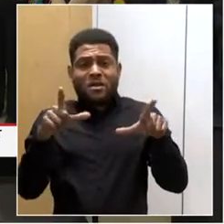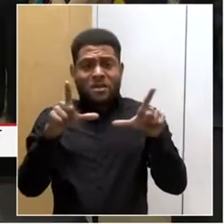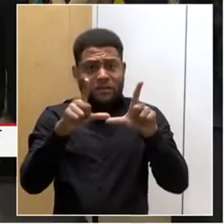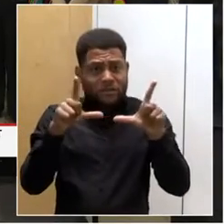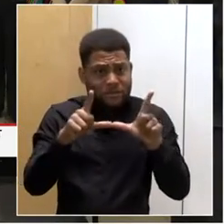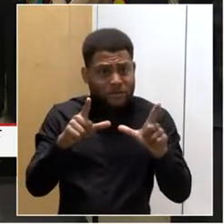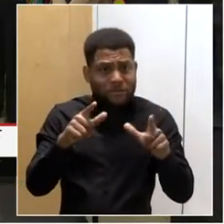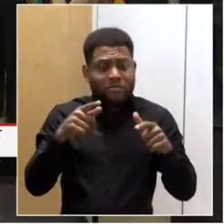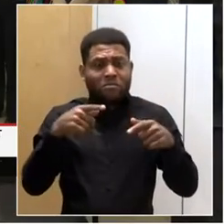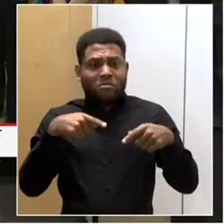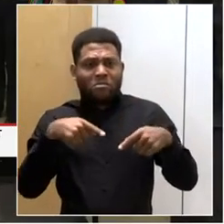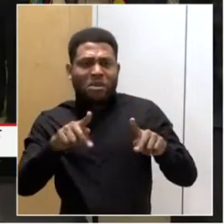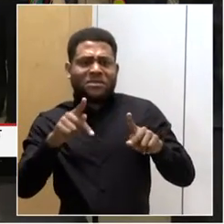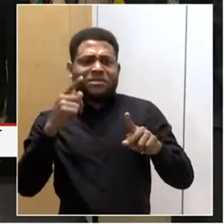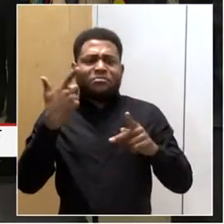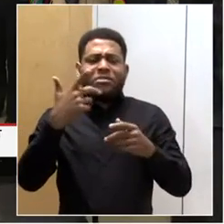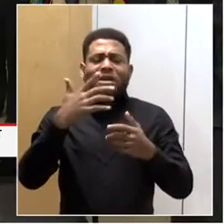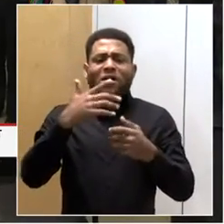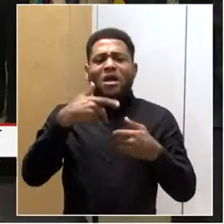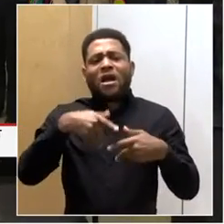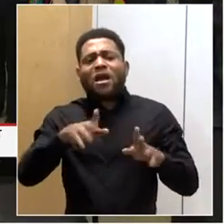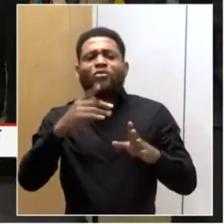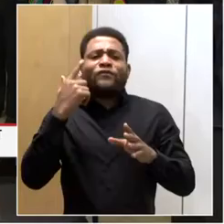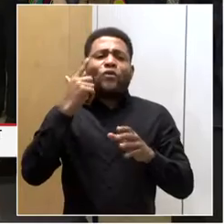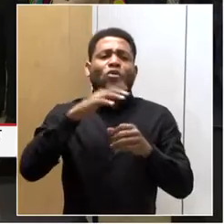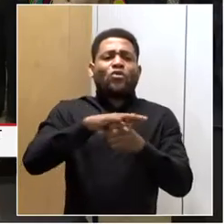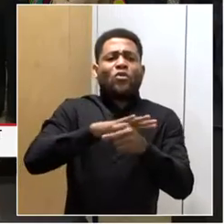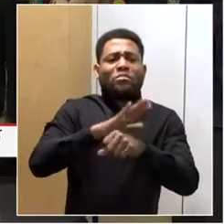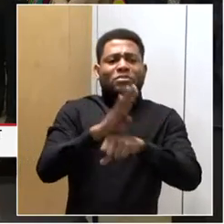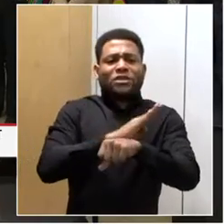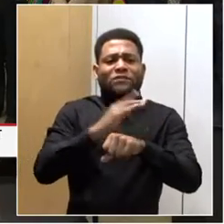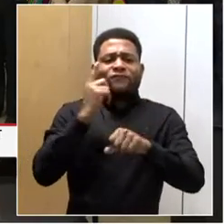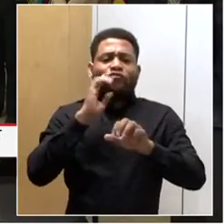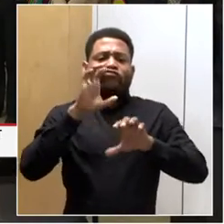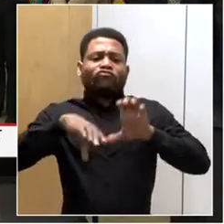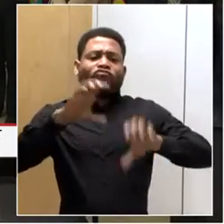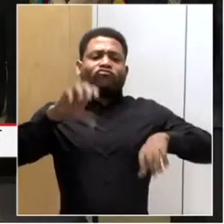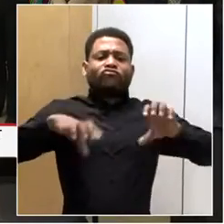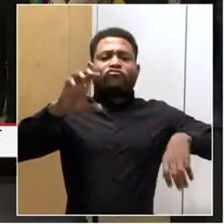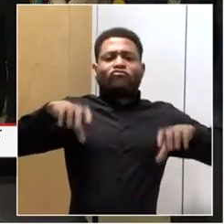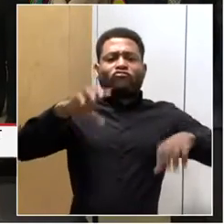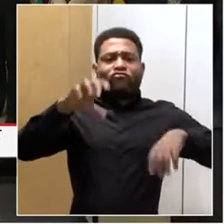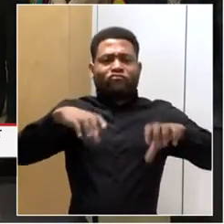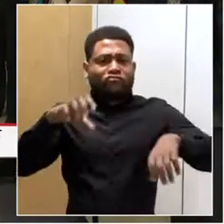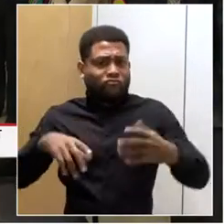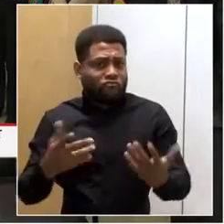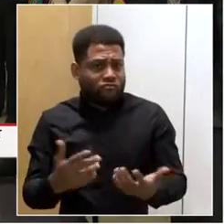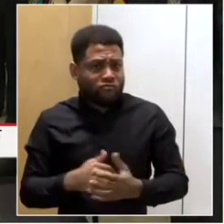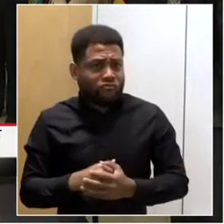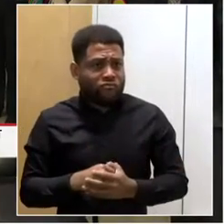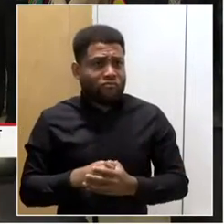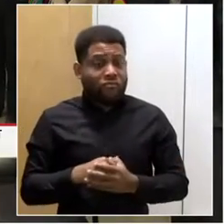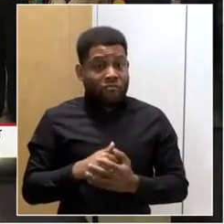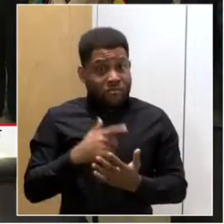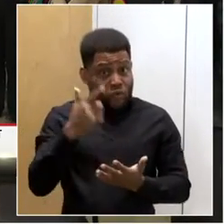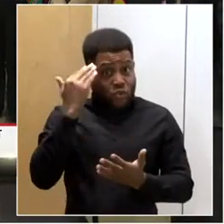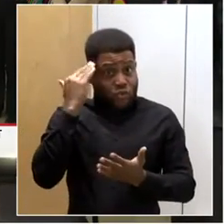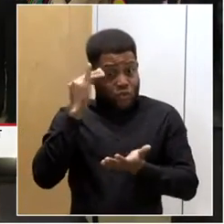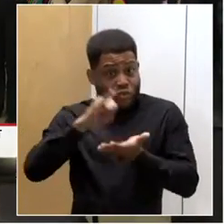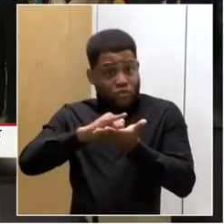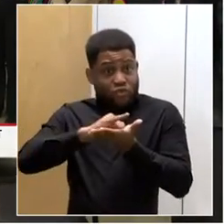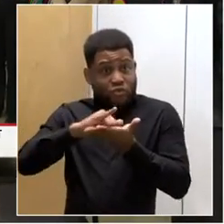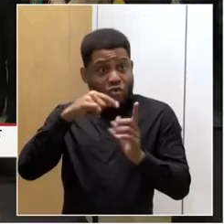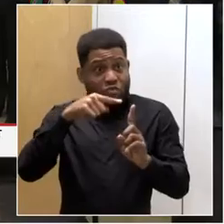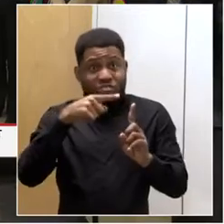line the streets and fill vacant space so that while we have, New York had 3 million visitors for World Pride when